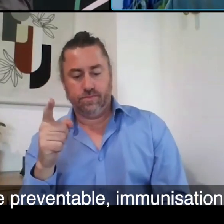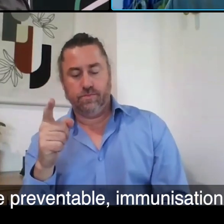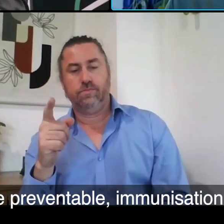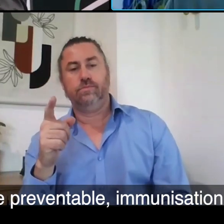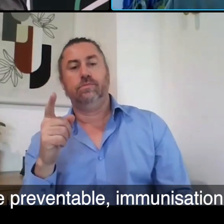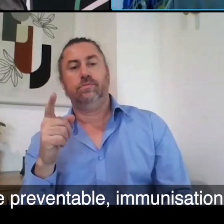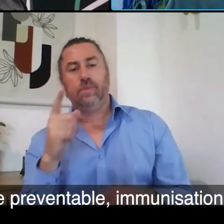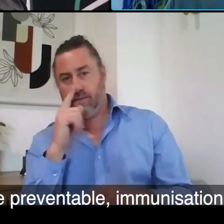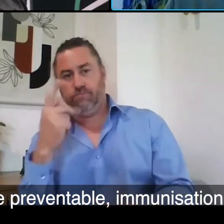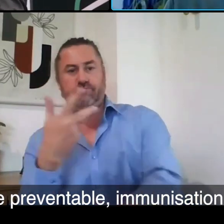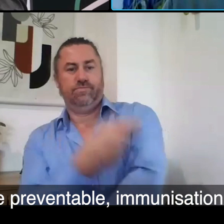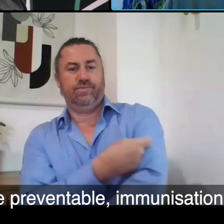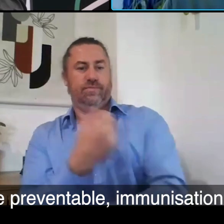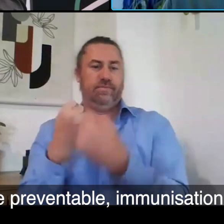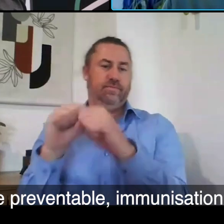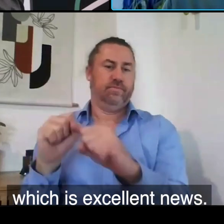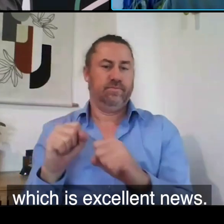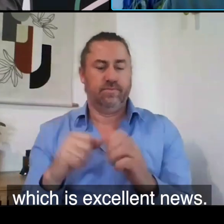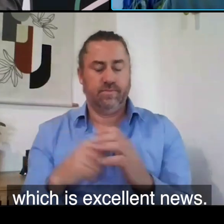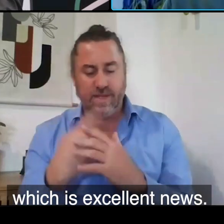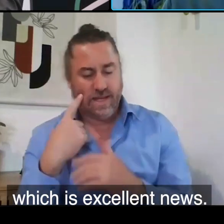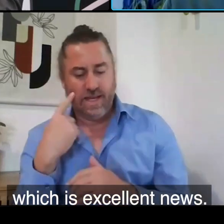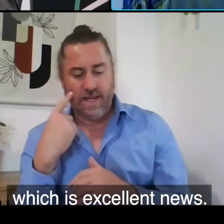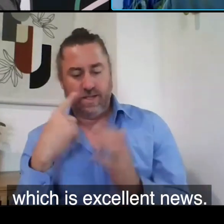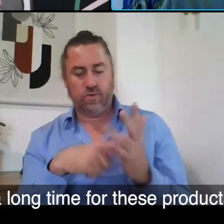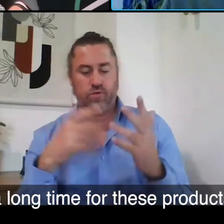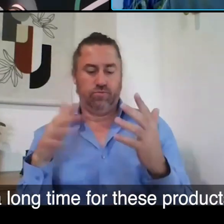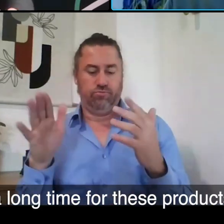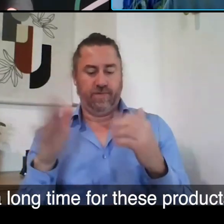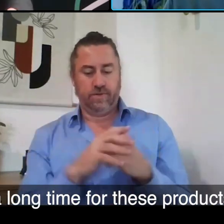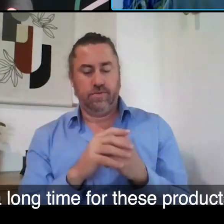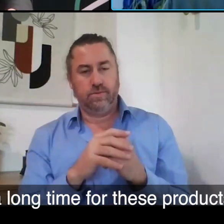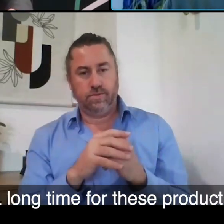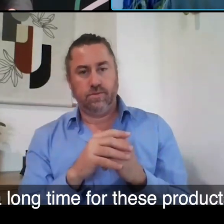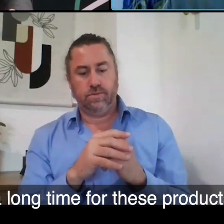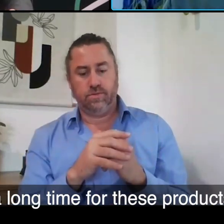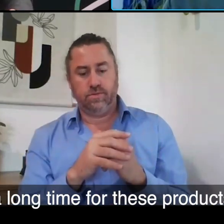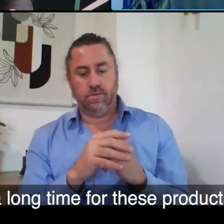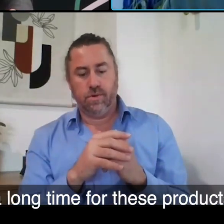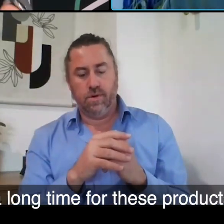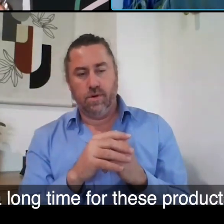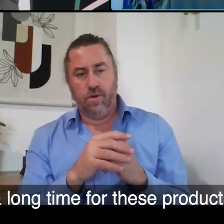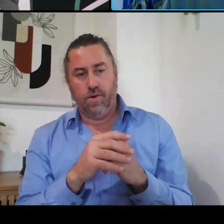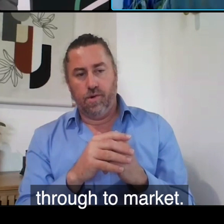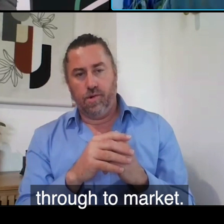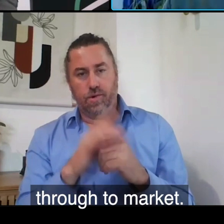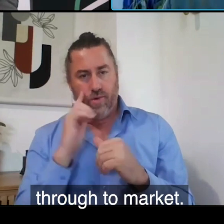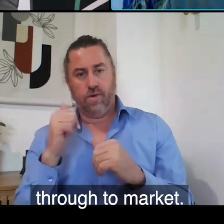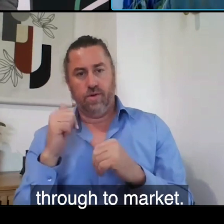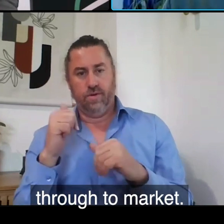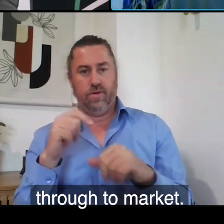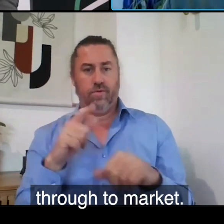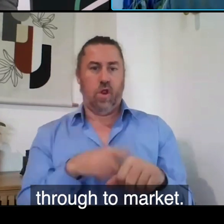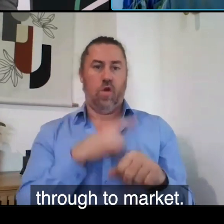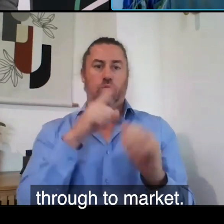vaccine preventable or immunisation preventable, which is excellent news. It's been a long time for these products, to come through